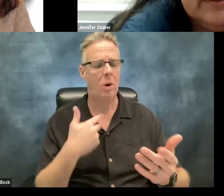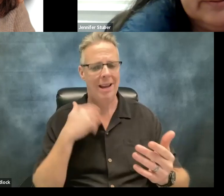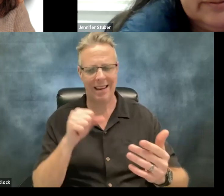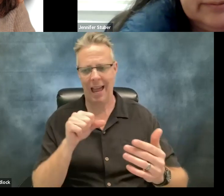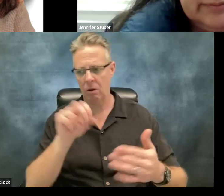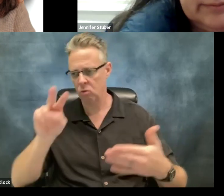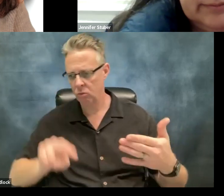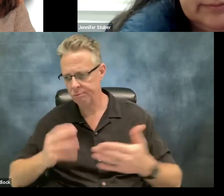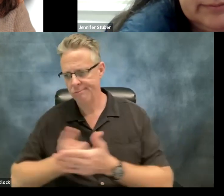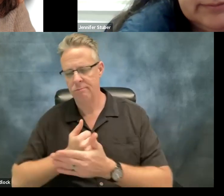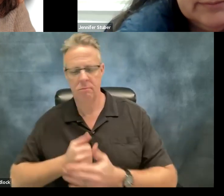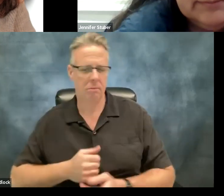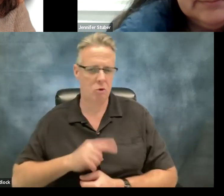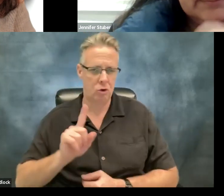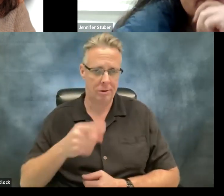out there.